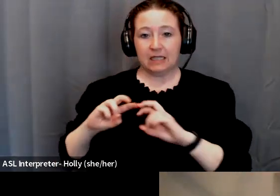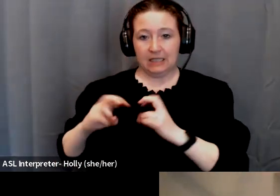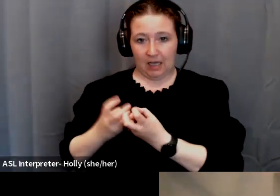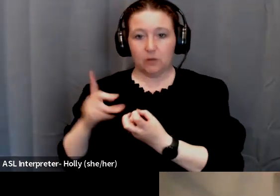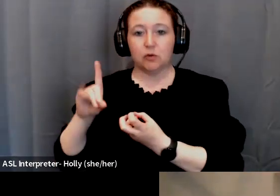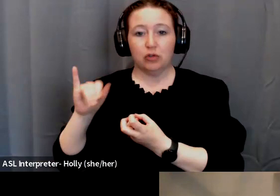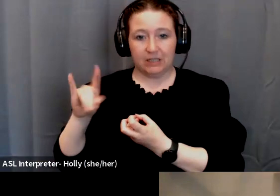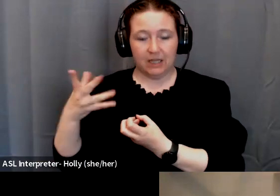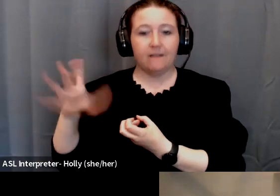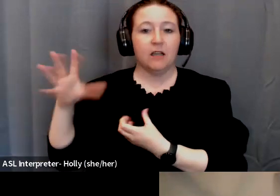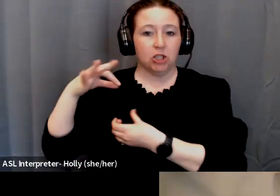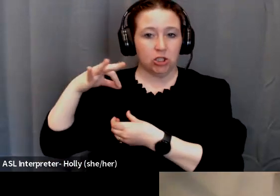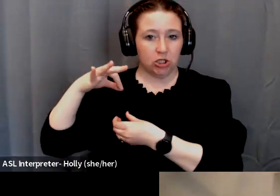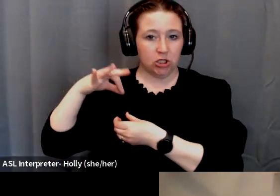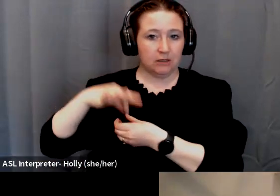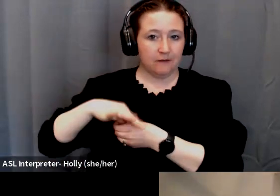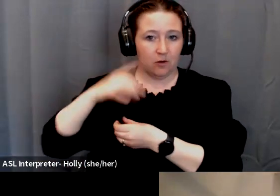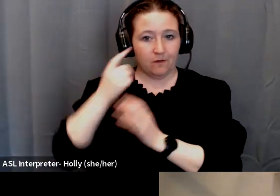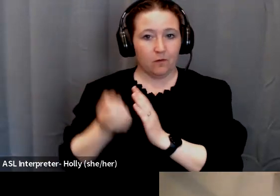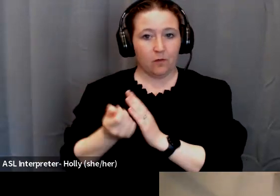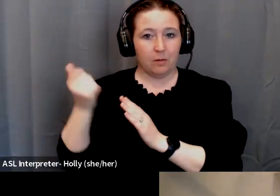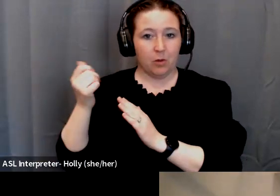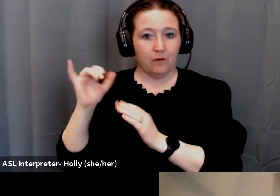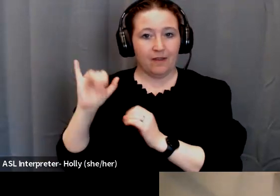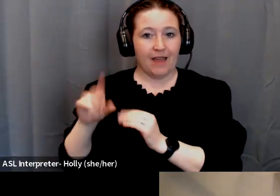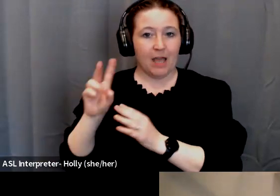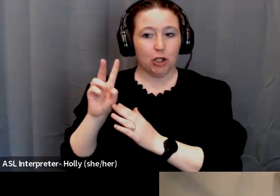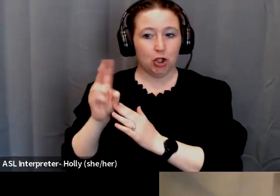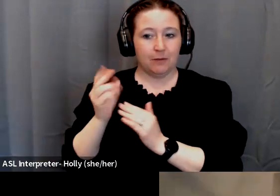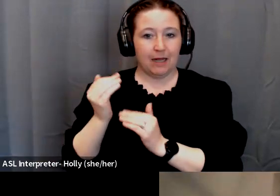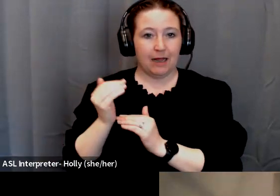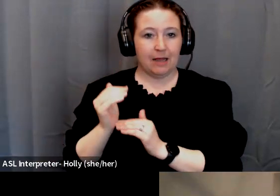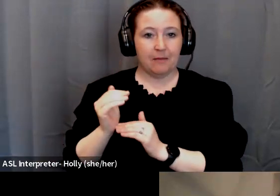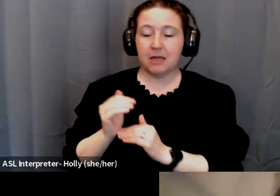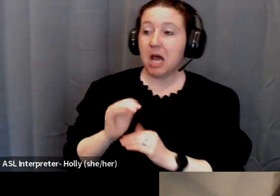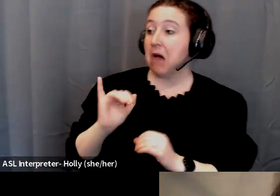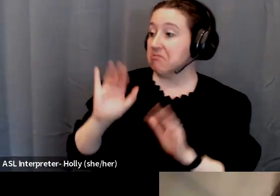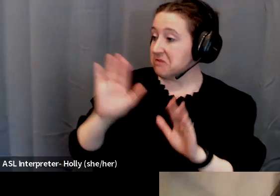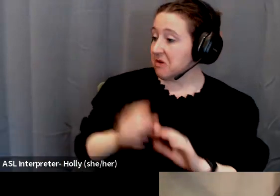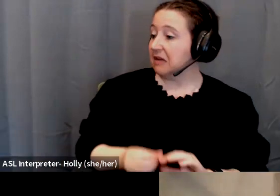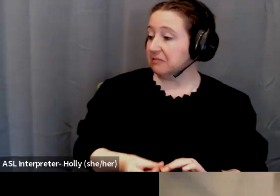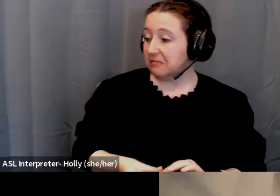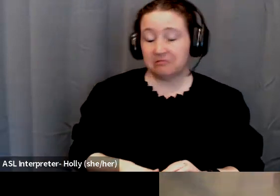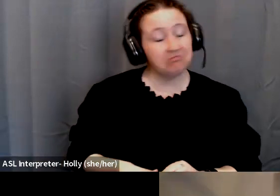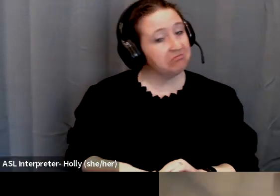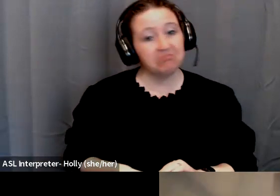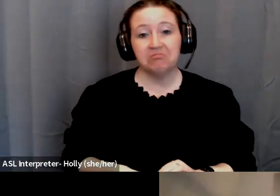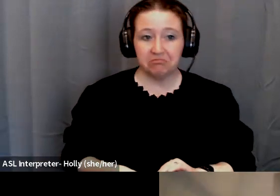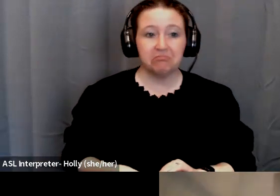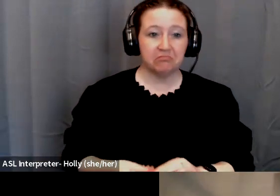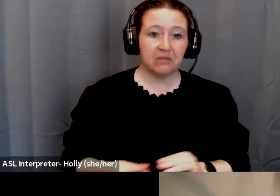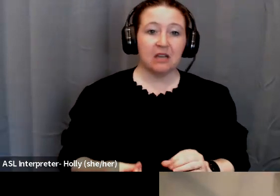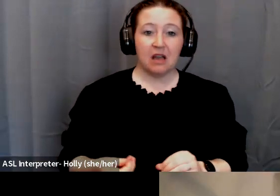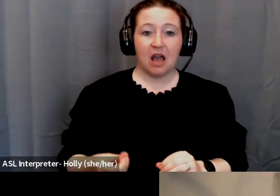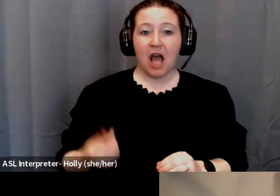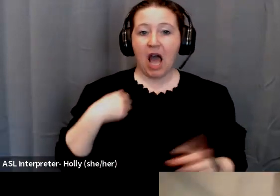vote to remove that 2-minute limit. Oh, great. Even better. I took that